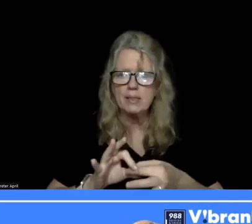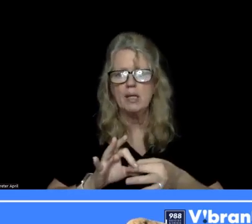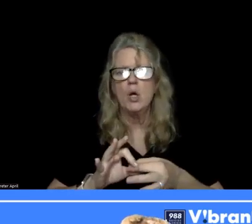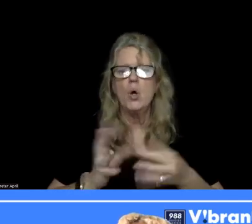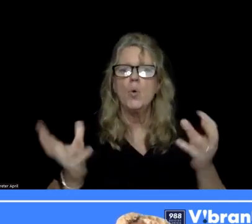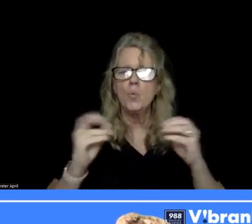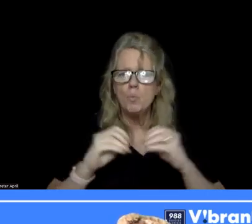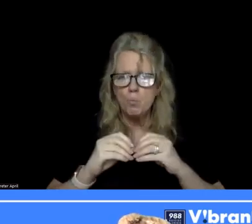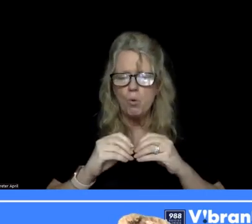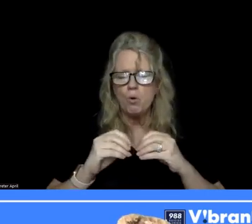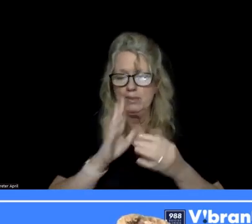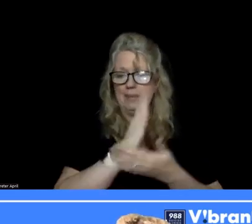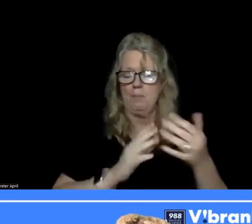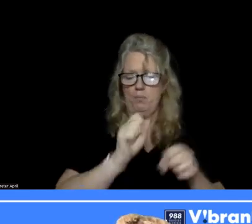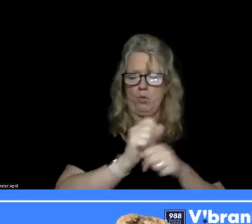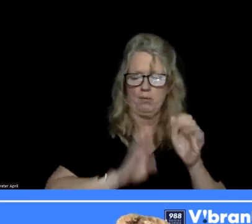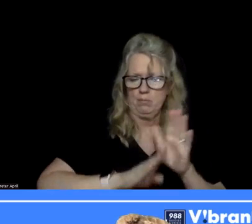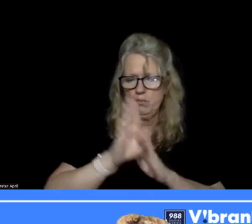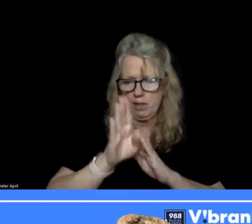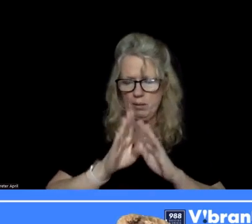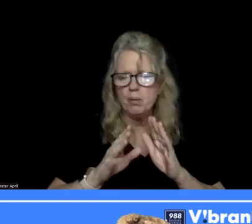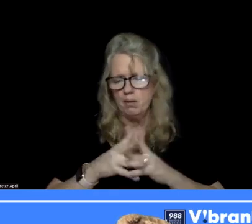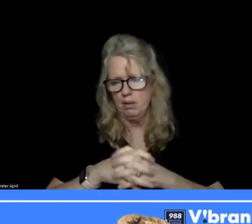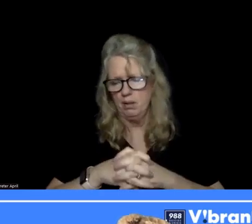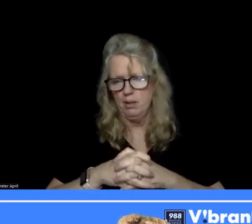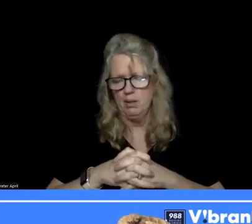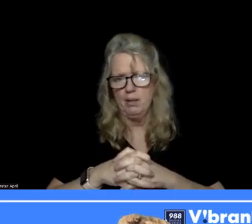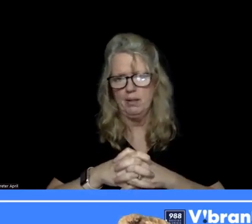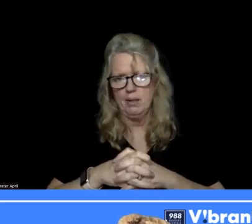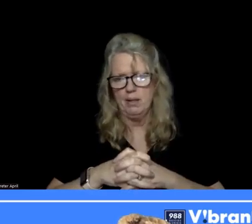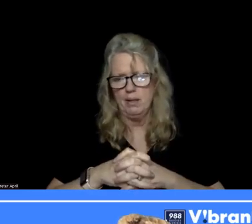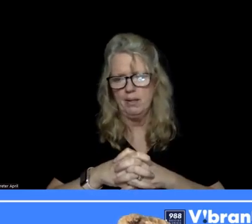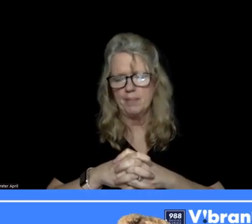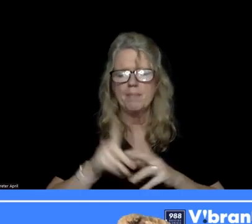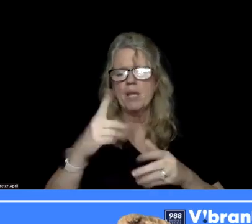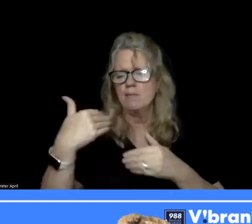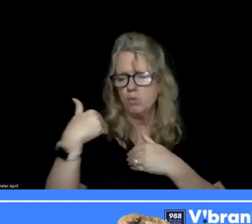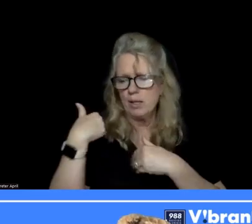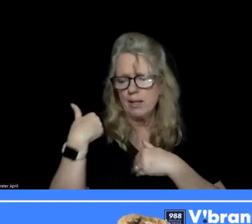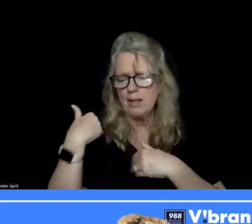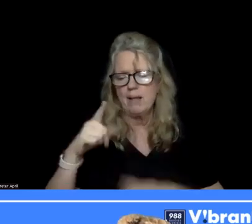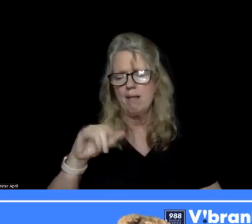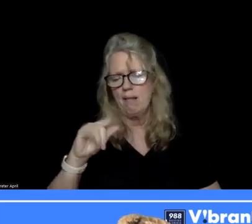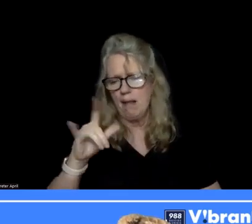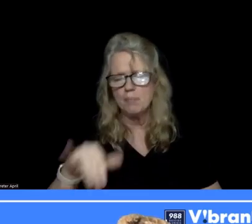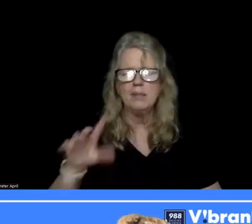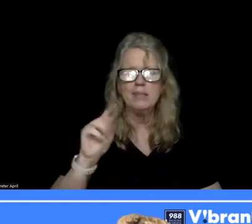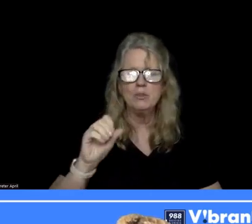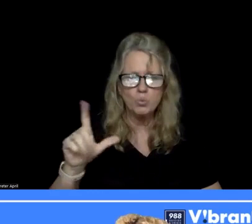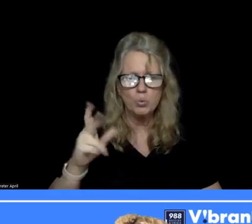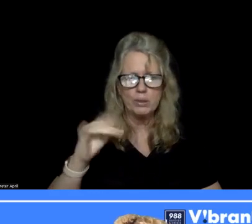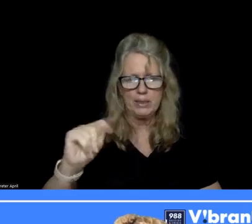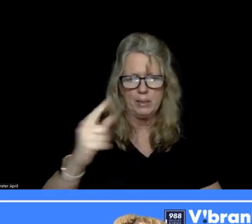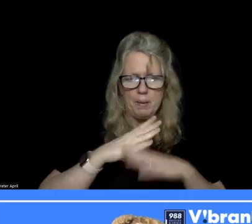work happening on the development of kind of a liability toolkit, understanding that one of the